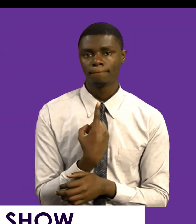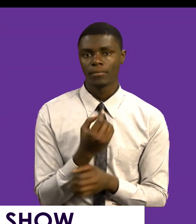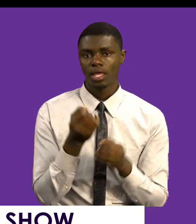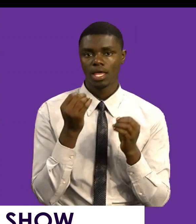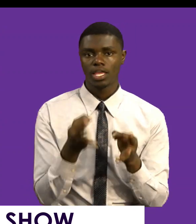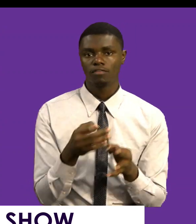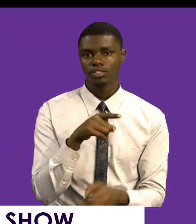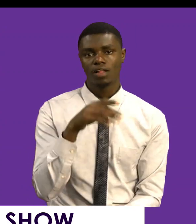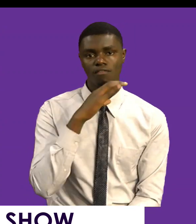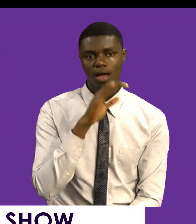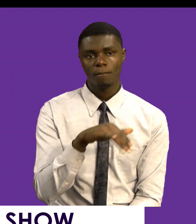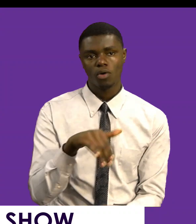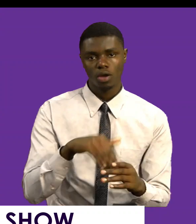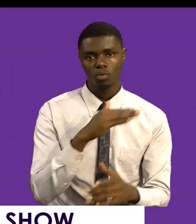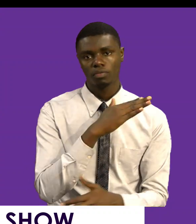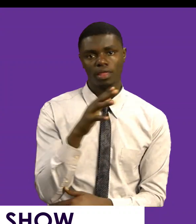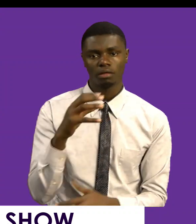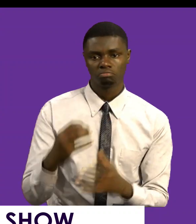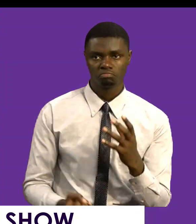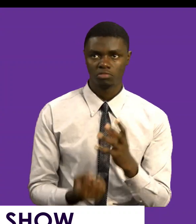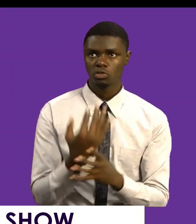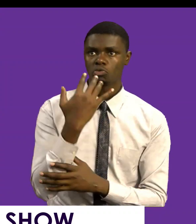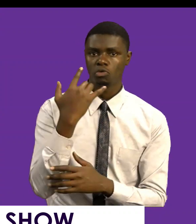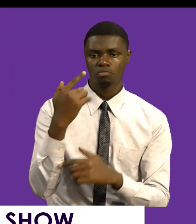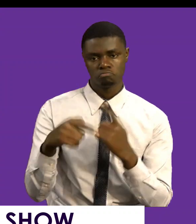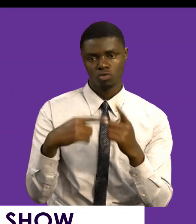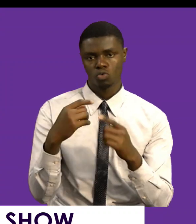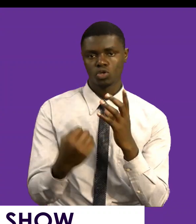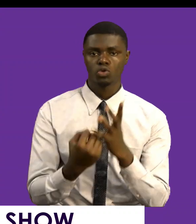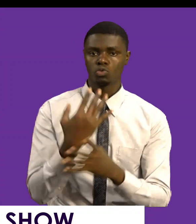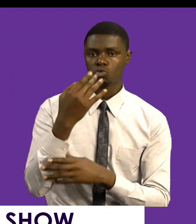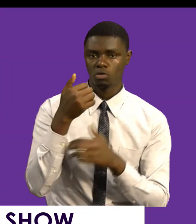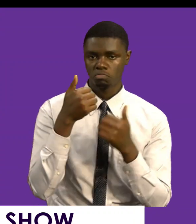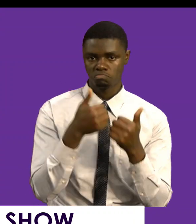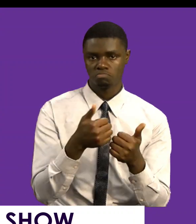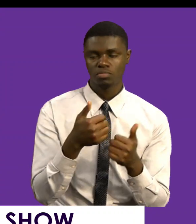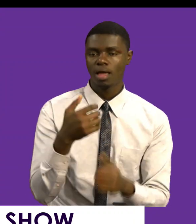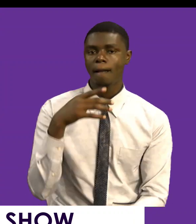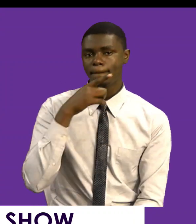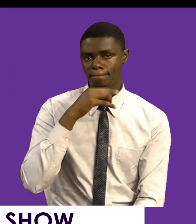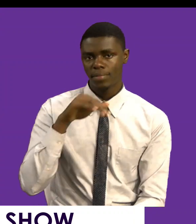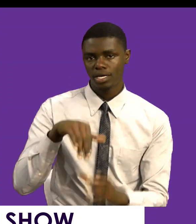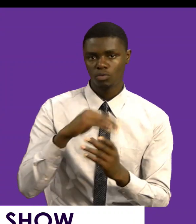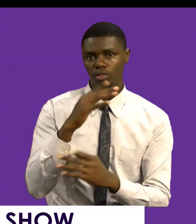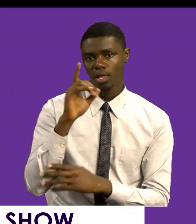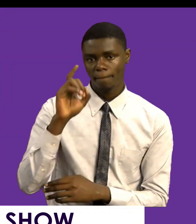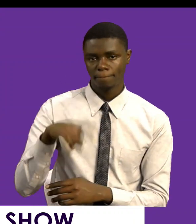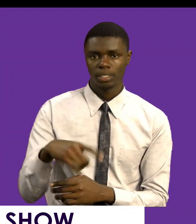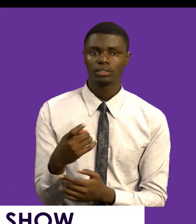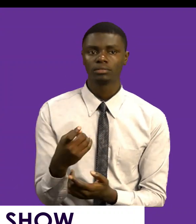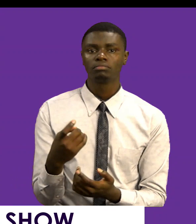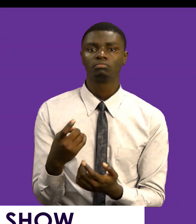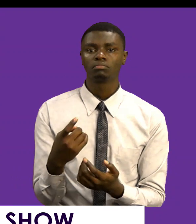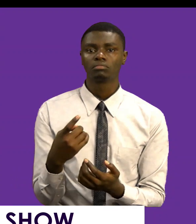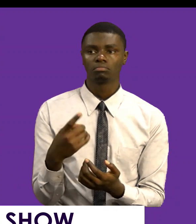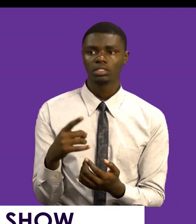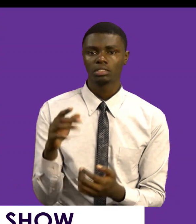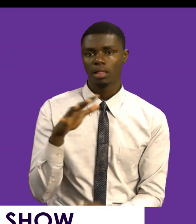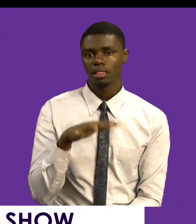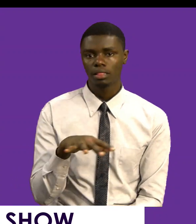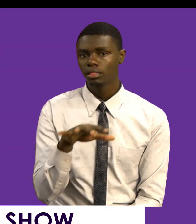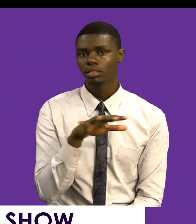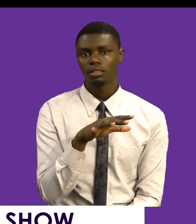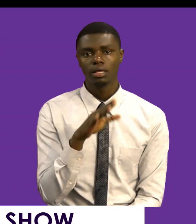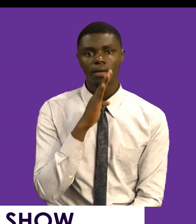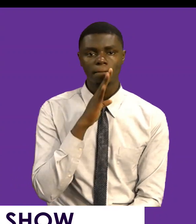If you're a boy out there and growing and keep growing, and you're a man out there, you should be around.